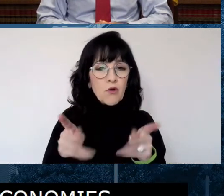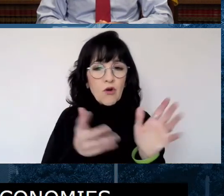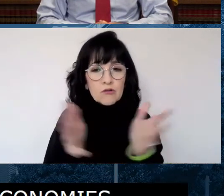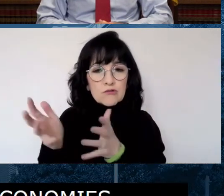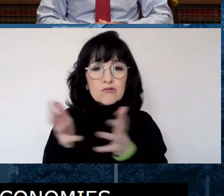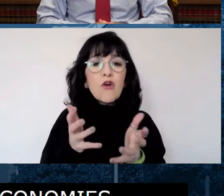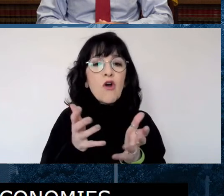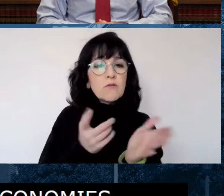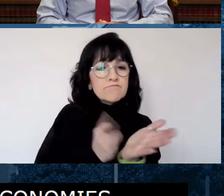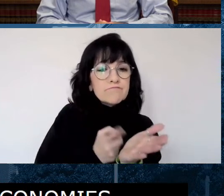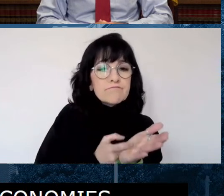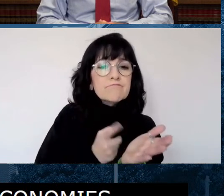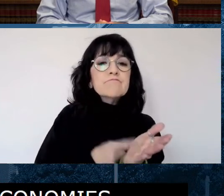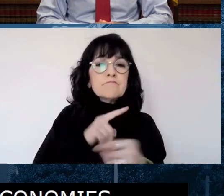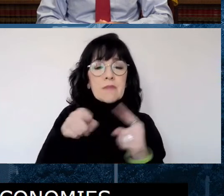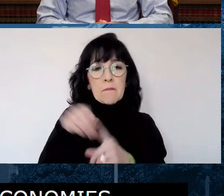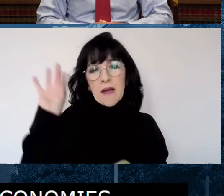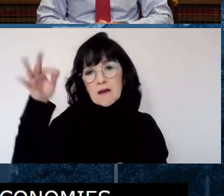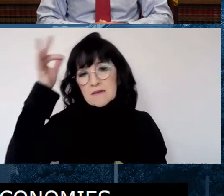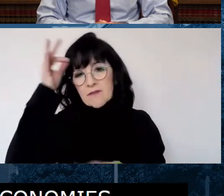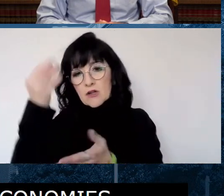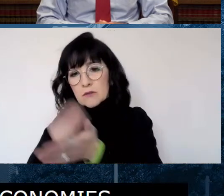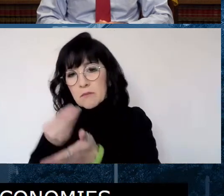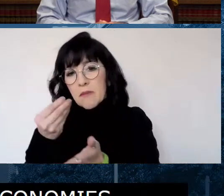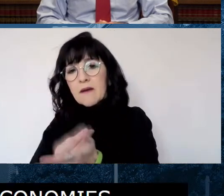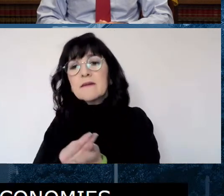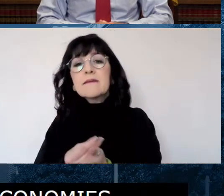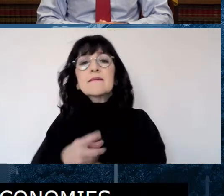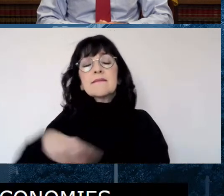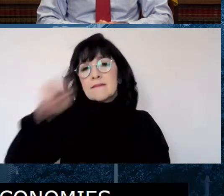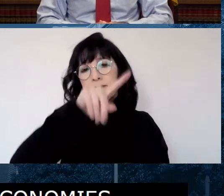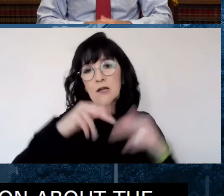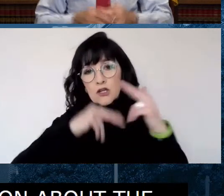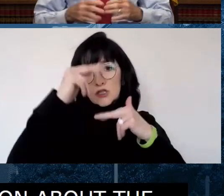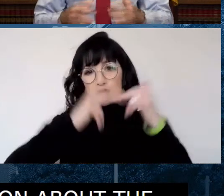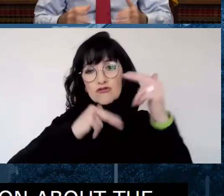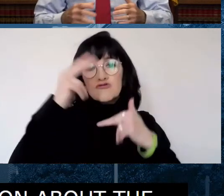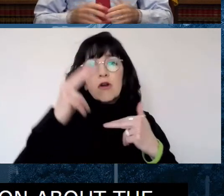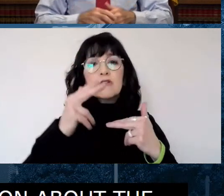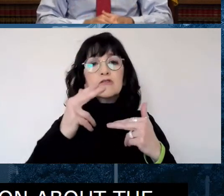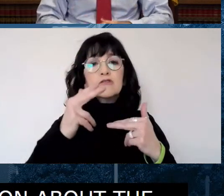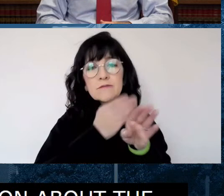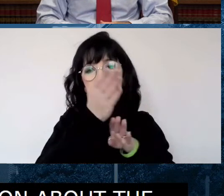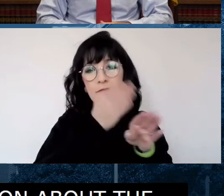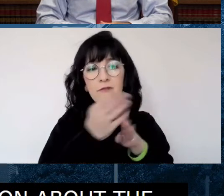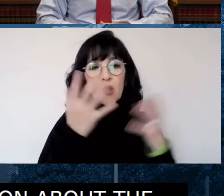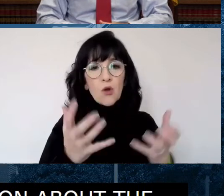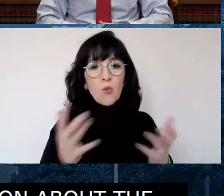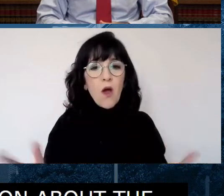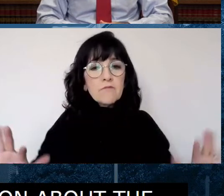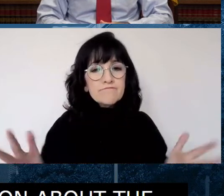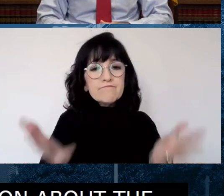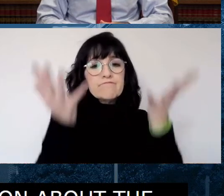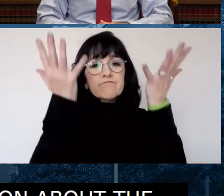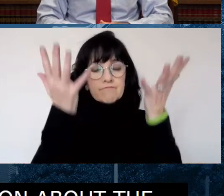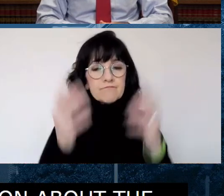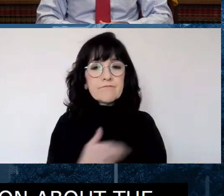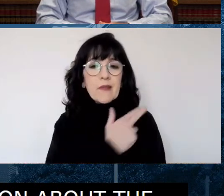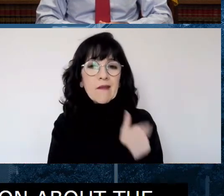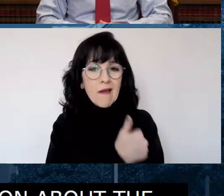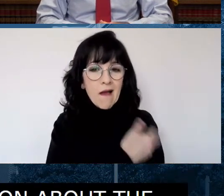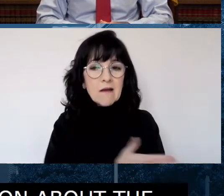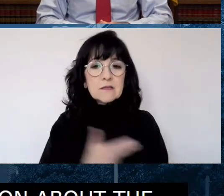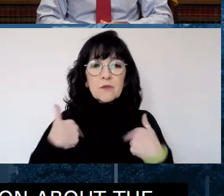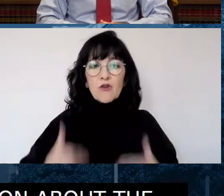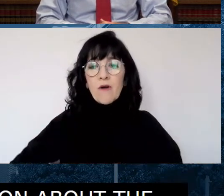to supercharge the construction industry and other sectors of our economy, support our hospitals and healthcare facilities